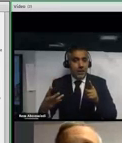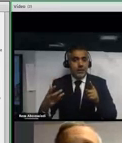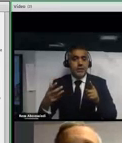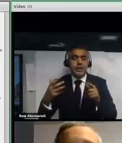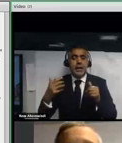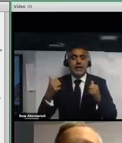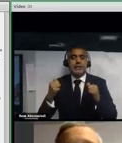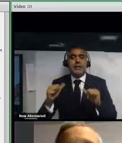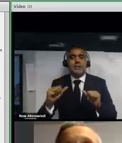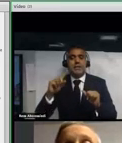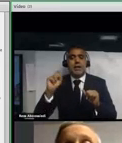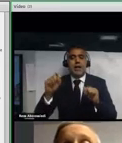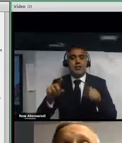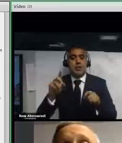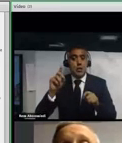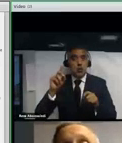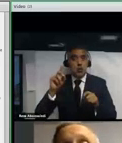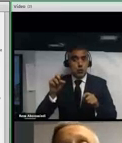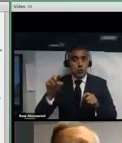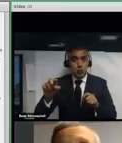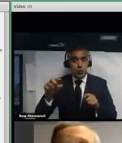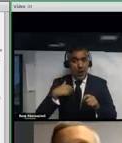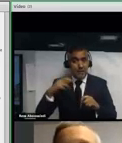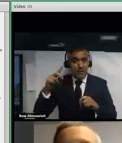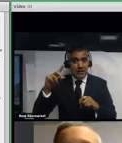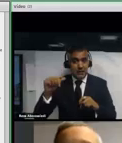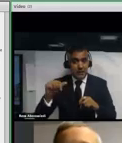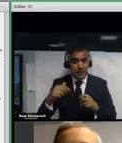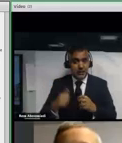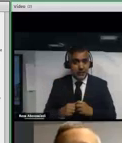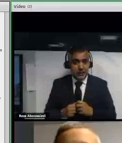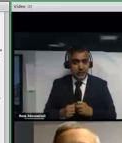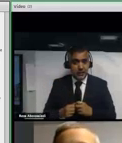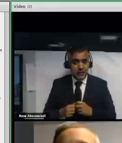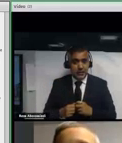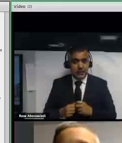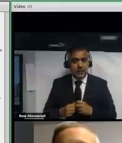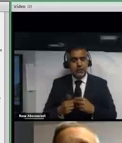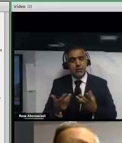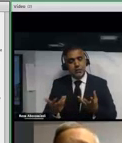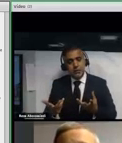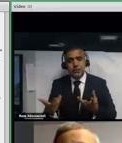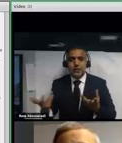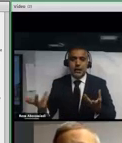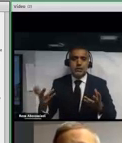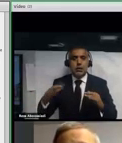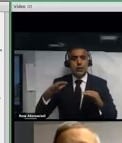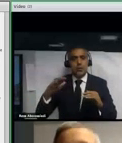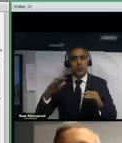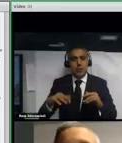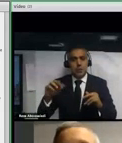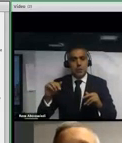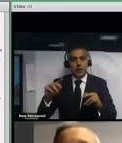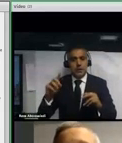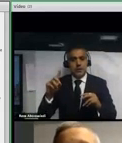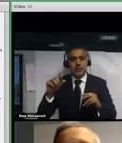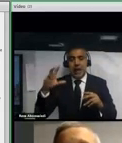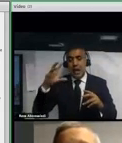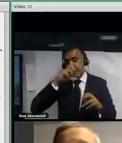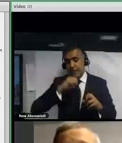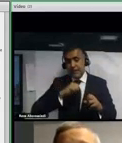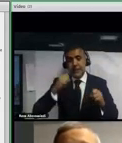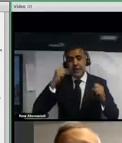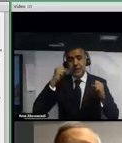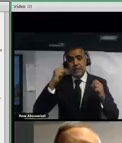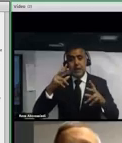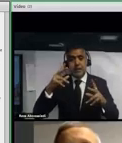in the past have asked, do you have a disability? This gives us a very low rate of disability, and it misses many,